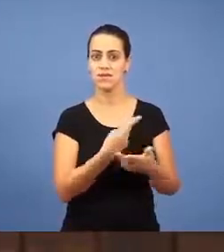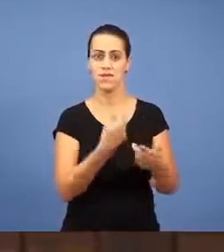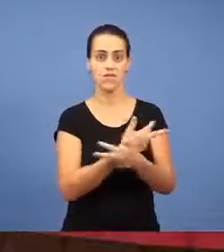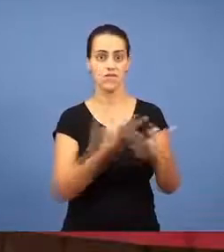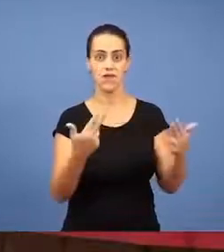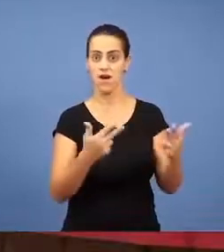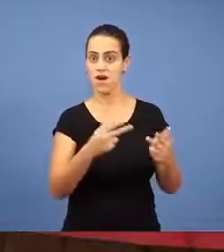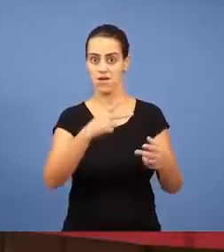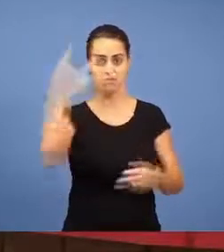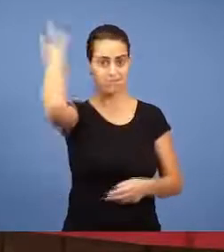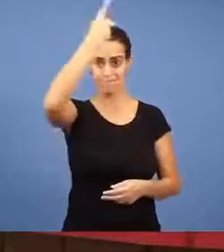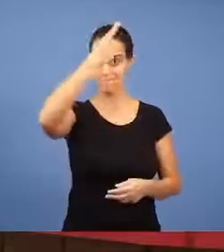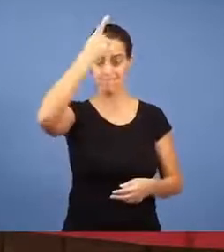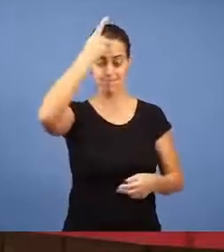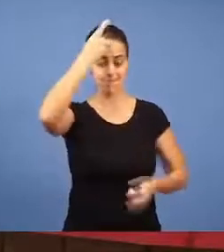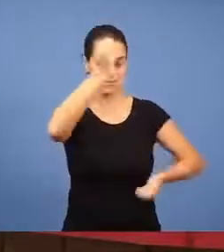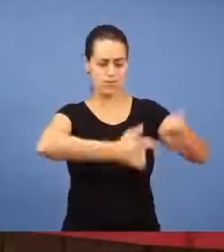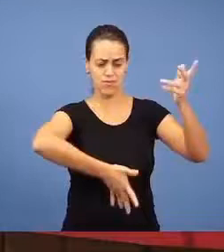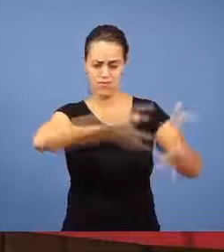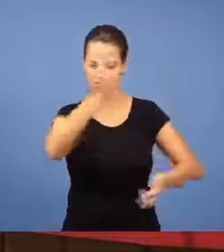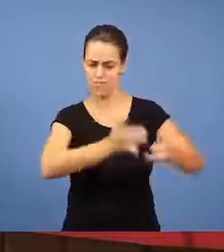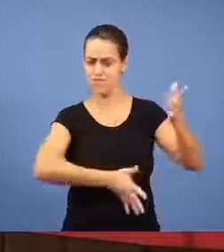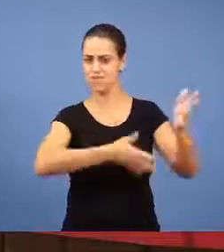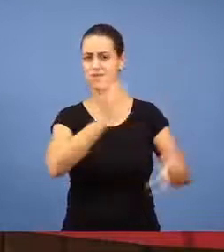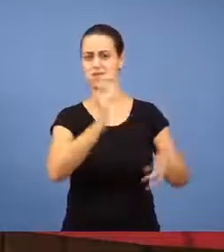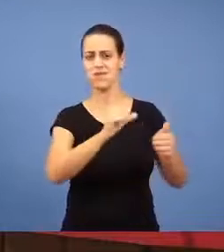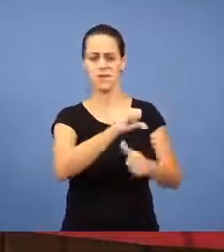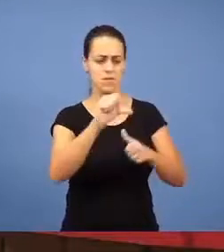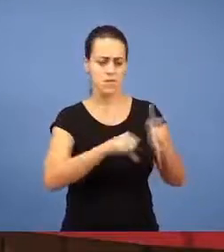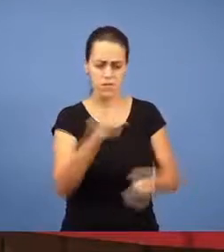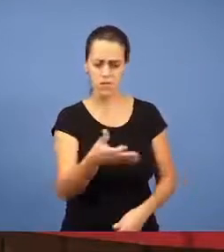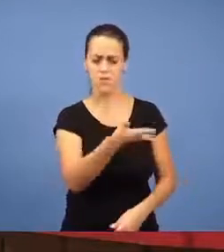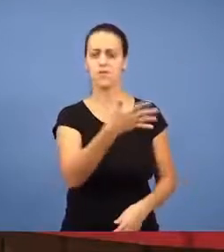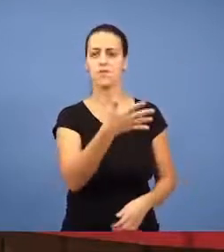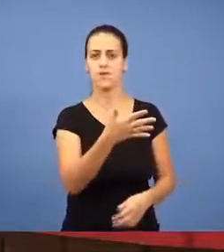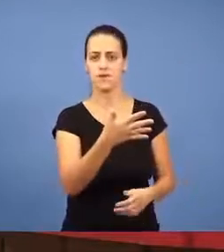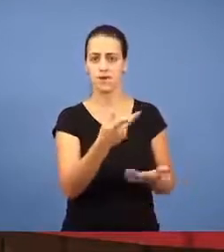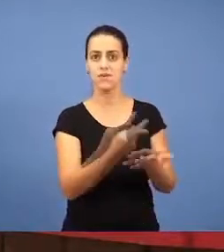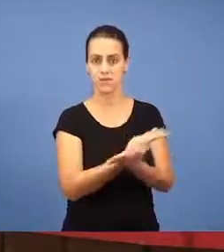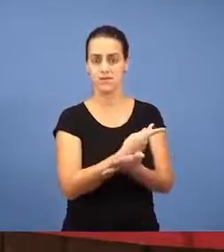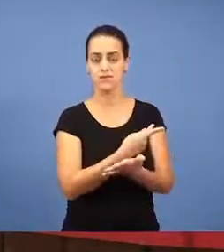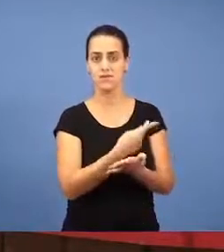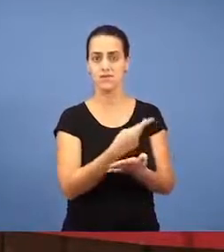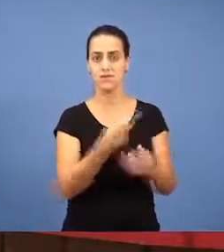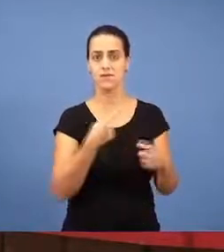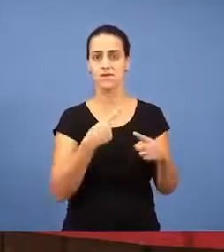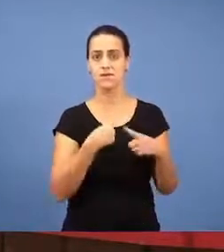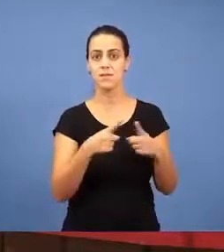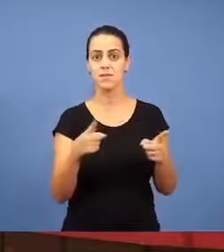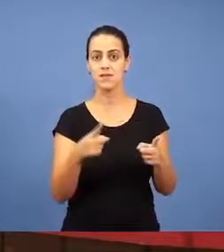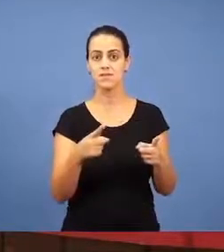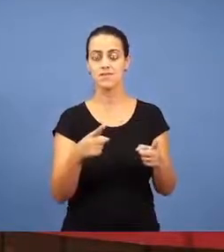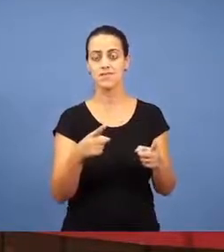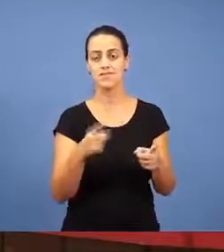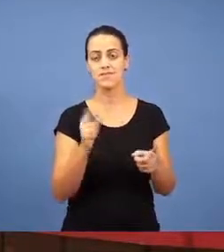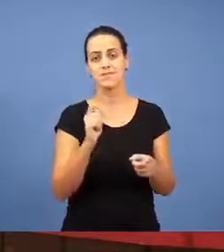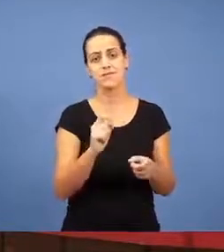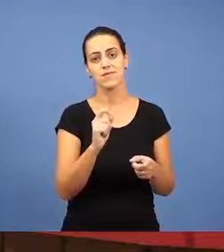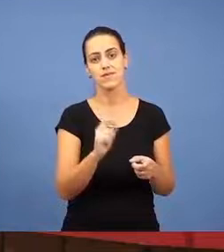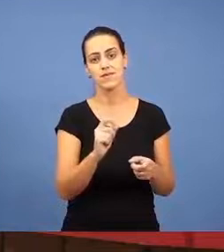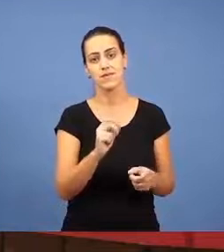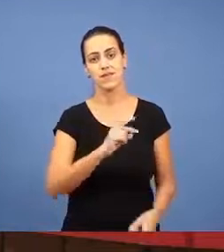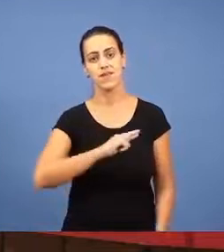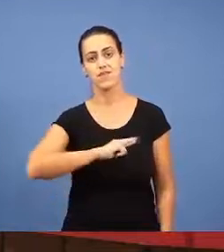revivals that happened during this time, the church was not able, the